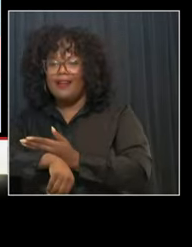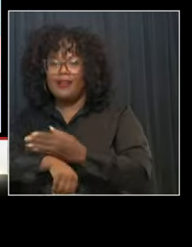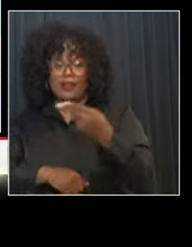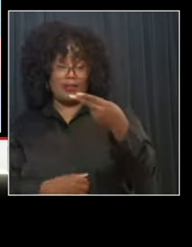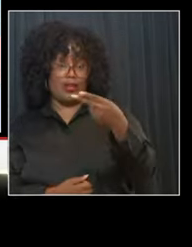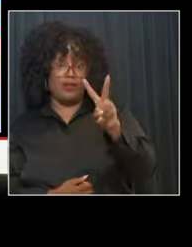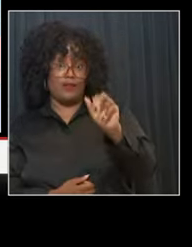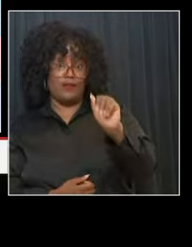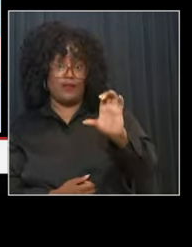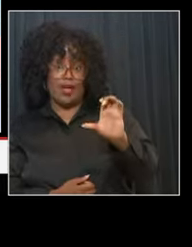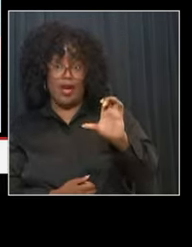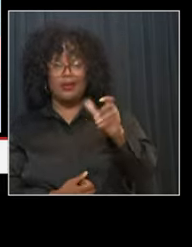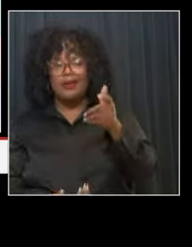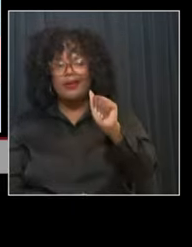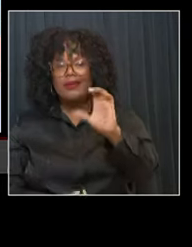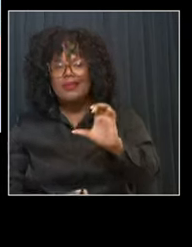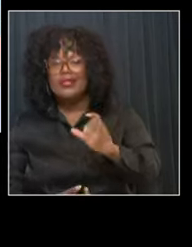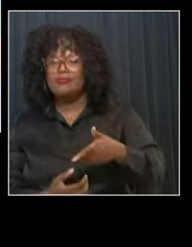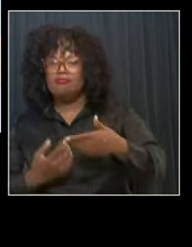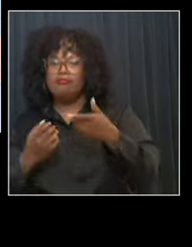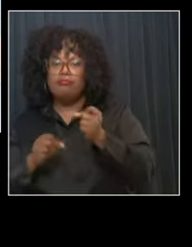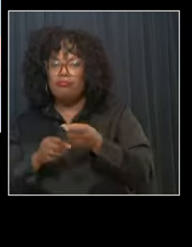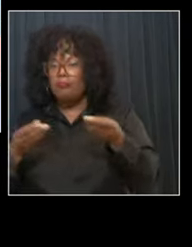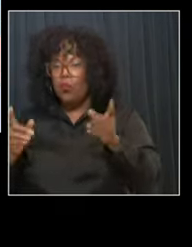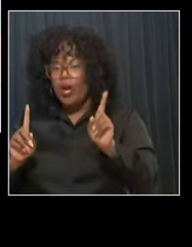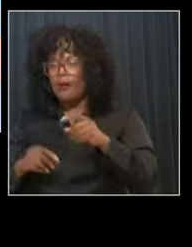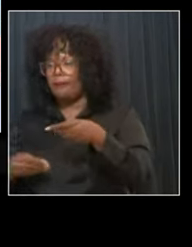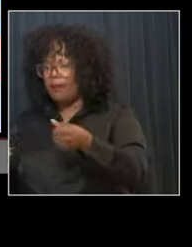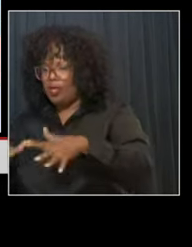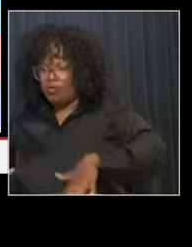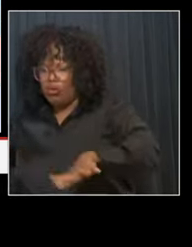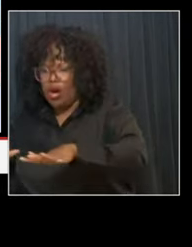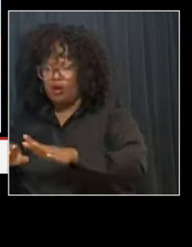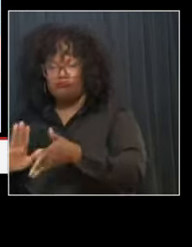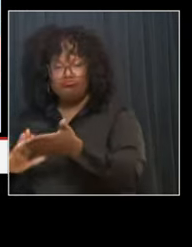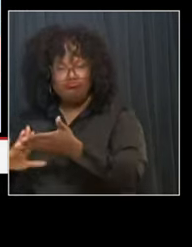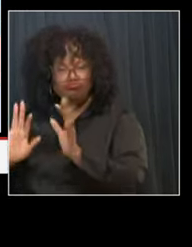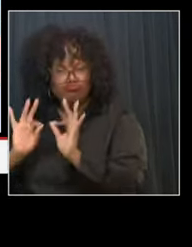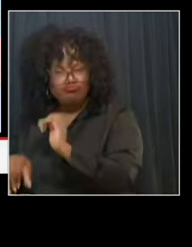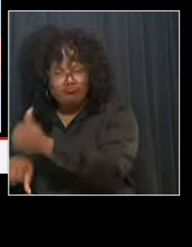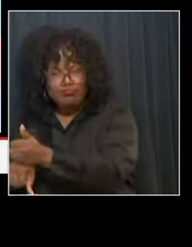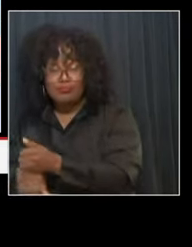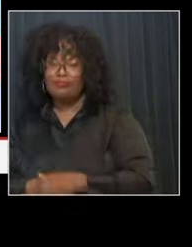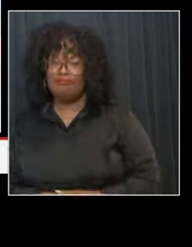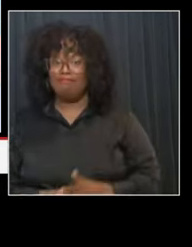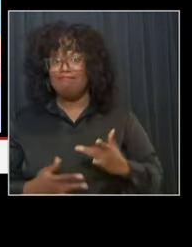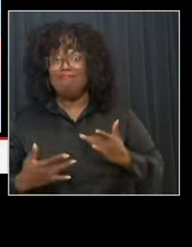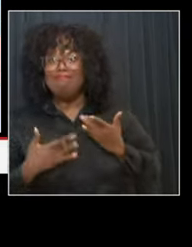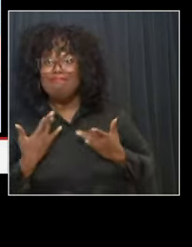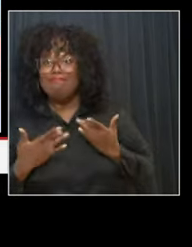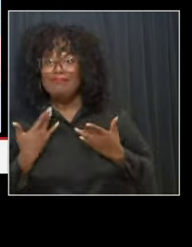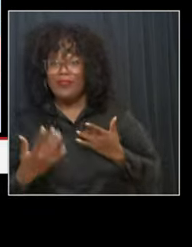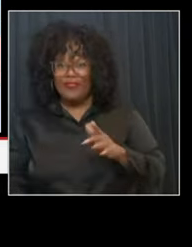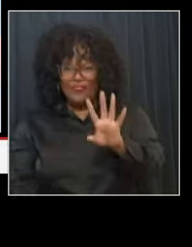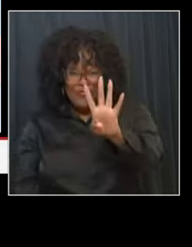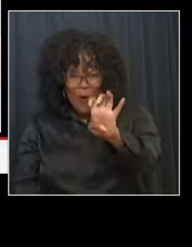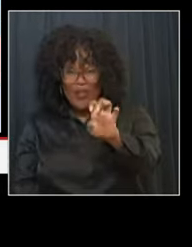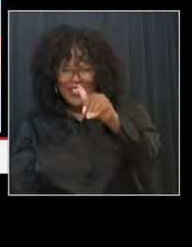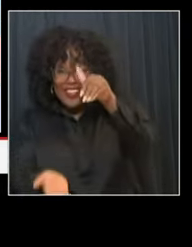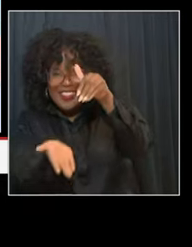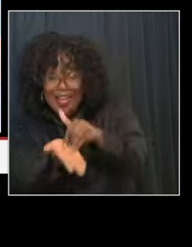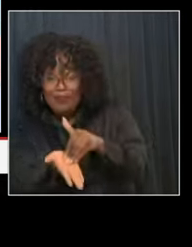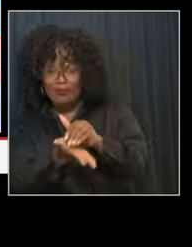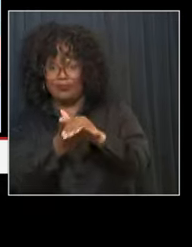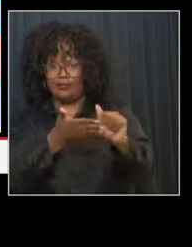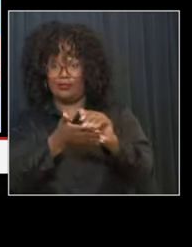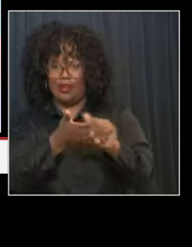well. One of the things I'm most excited about is a $400,000 stipend for coaches and